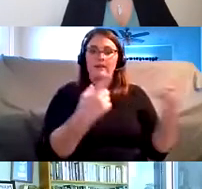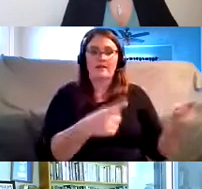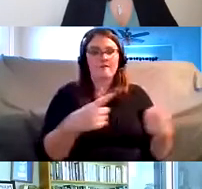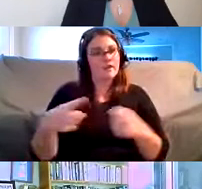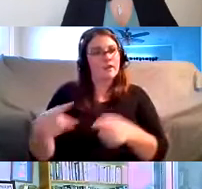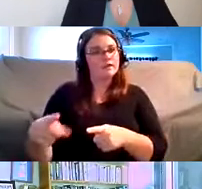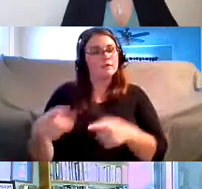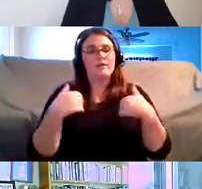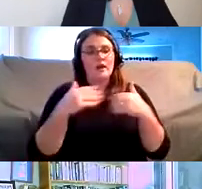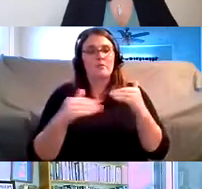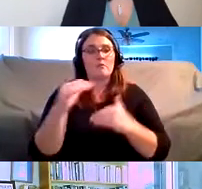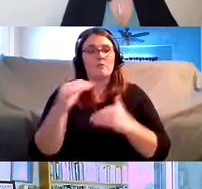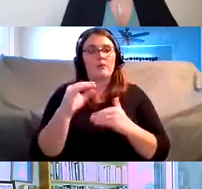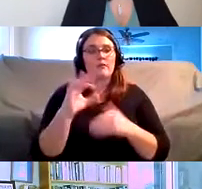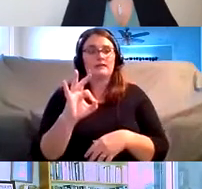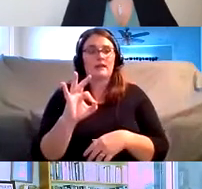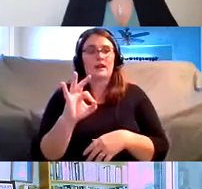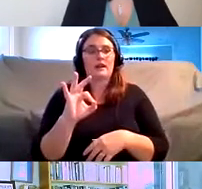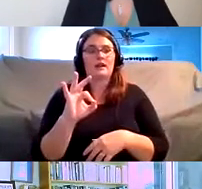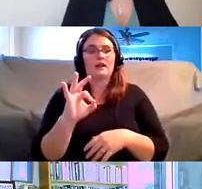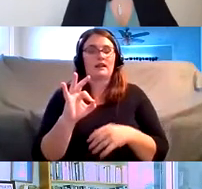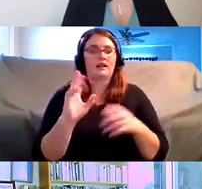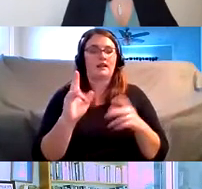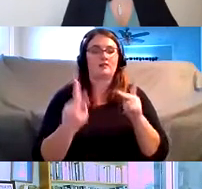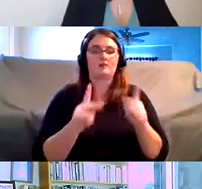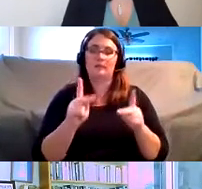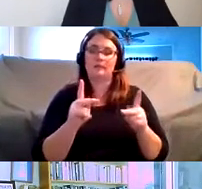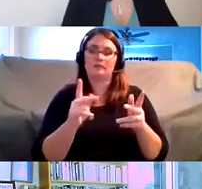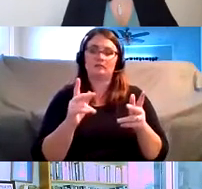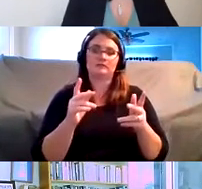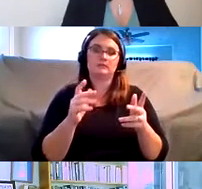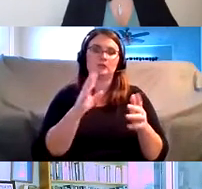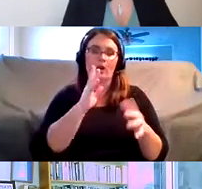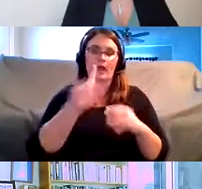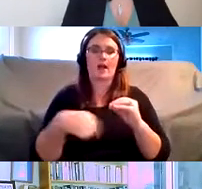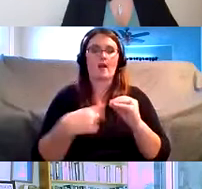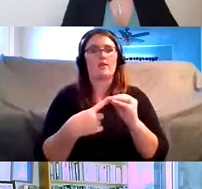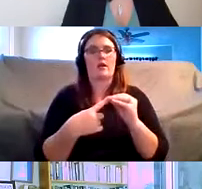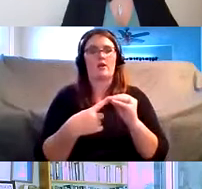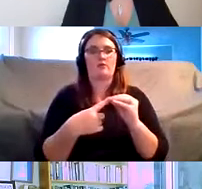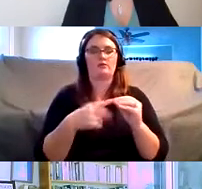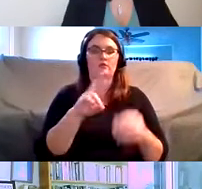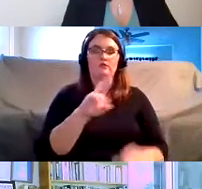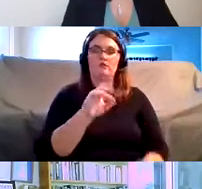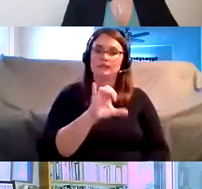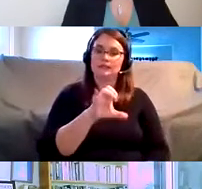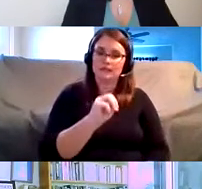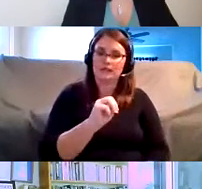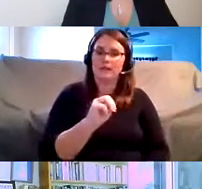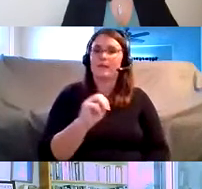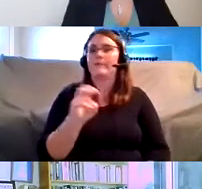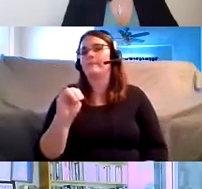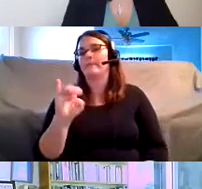than 9 lives talking about it, talking about racism and microaggressions and all in